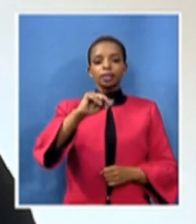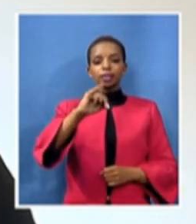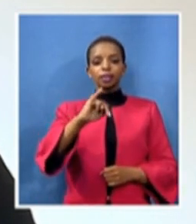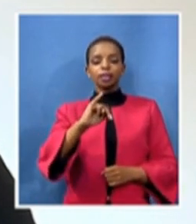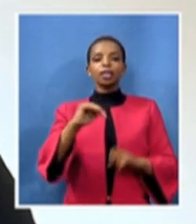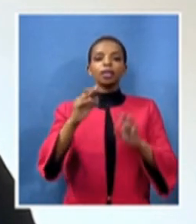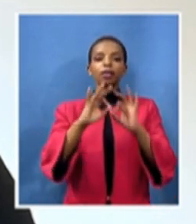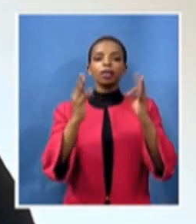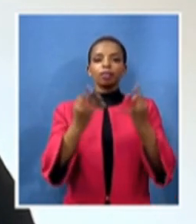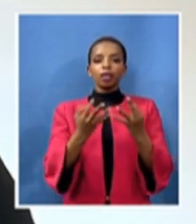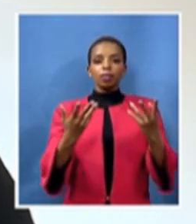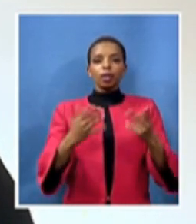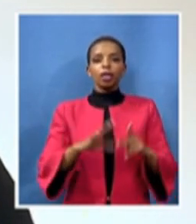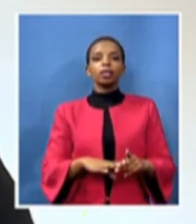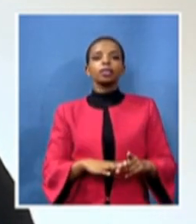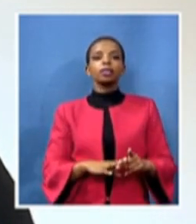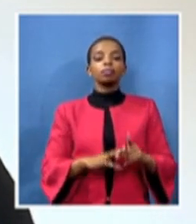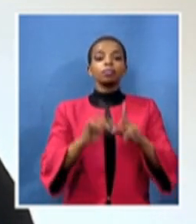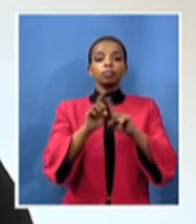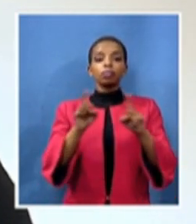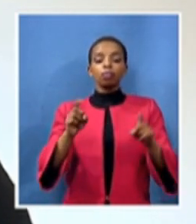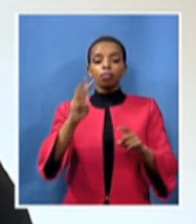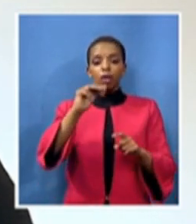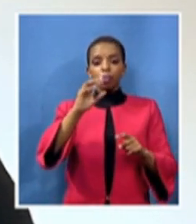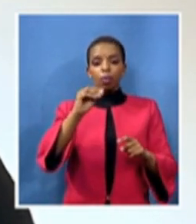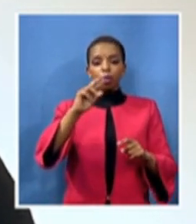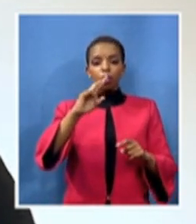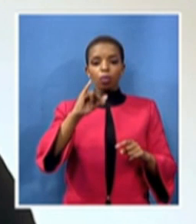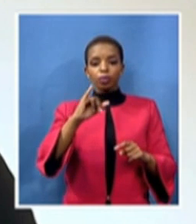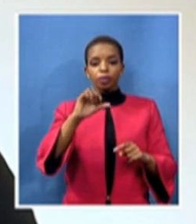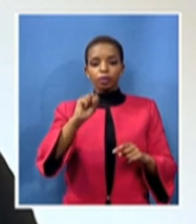Morris Isaacson High School Administration,